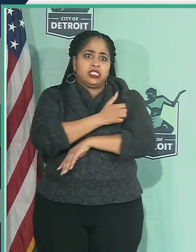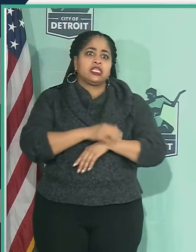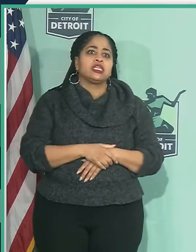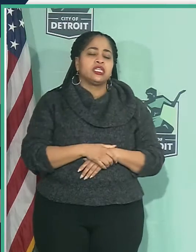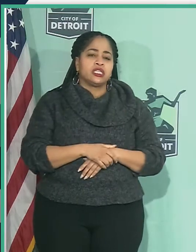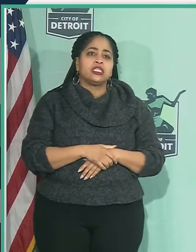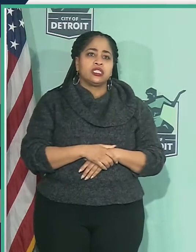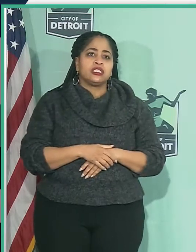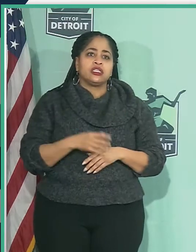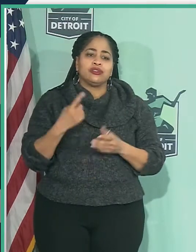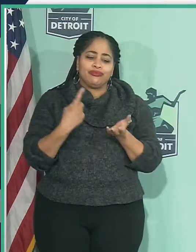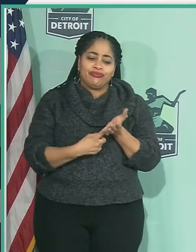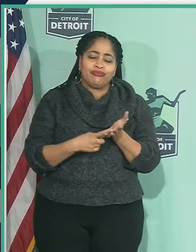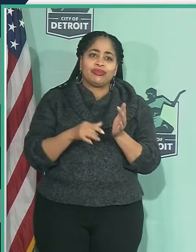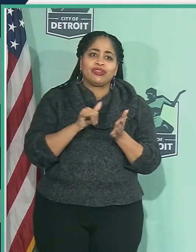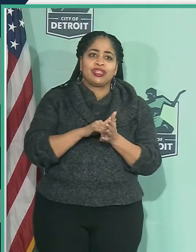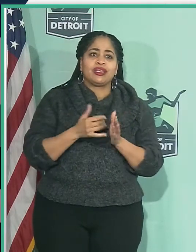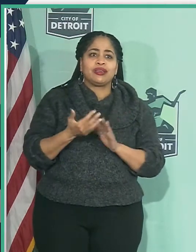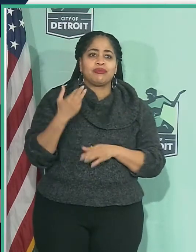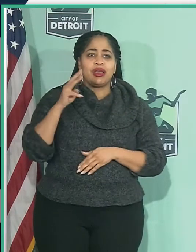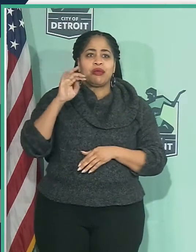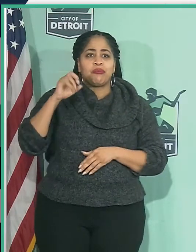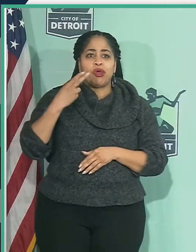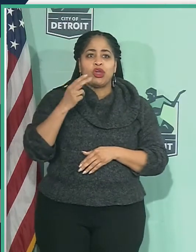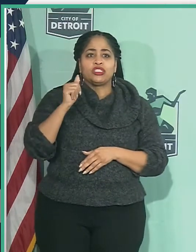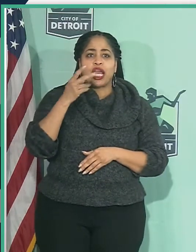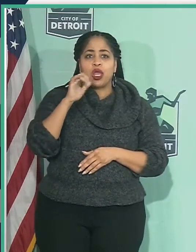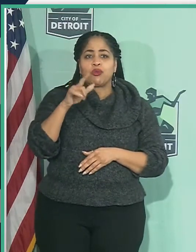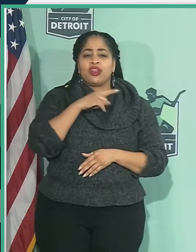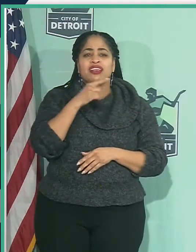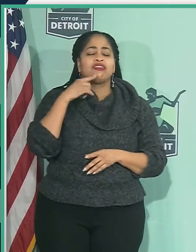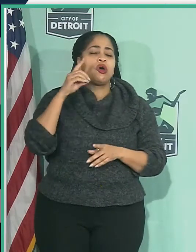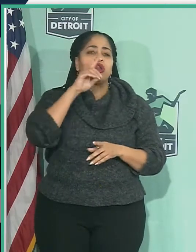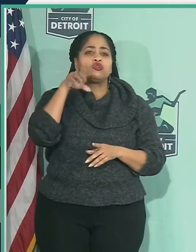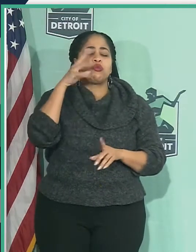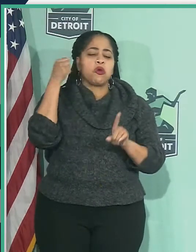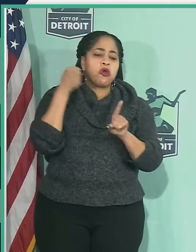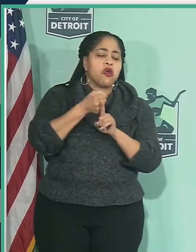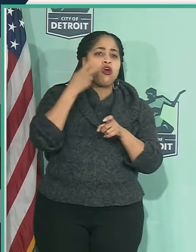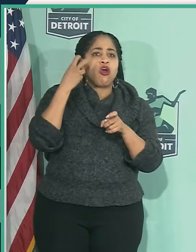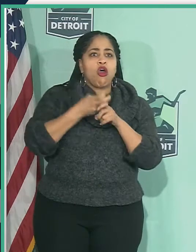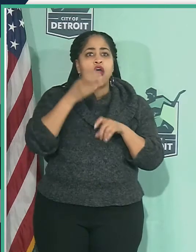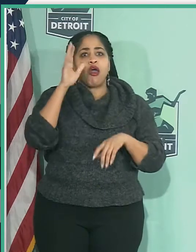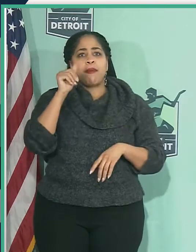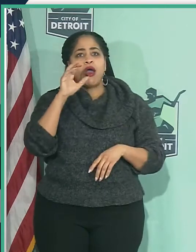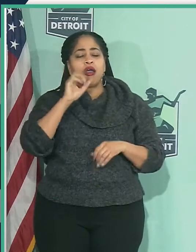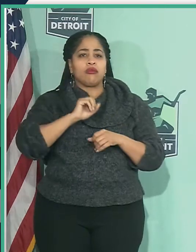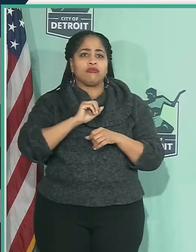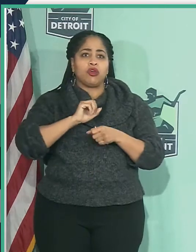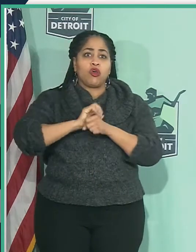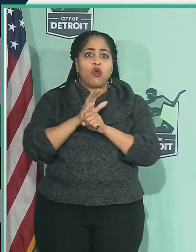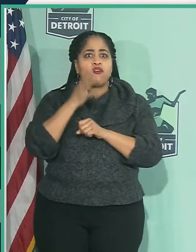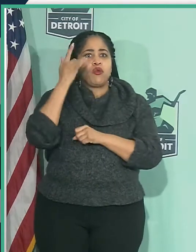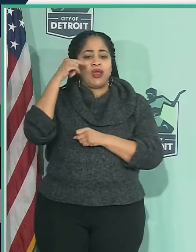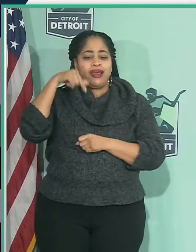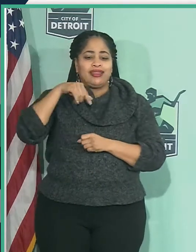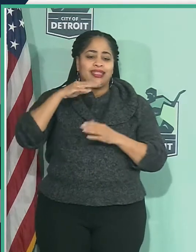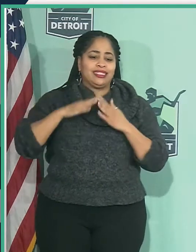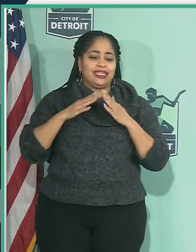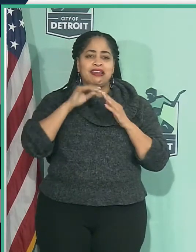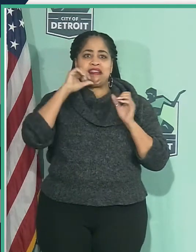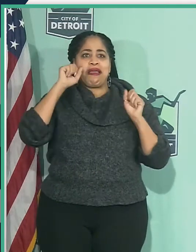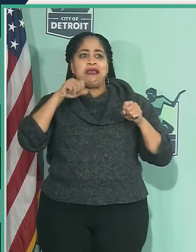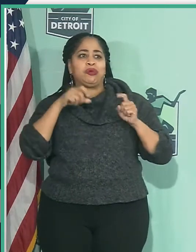this back in March and April. That made it sound like Detroit was going to be hit hard by COVID because the city was incapable